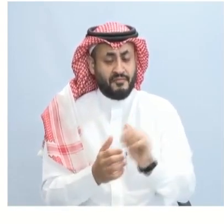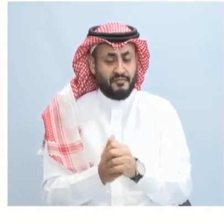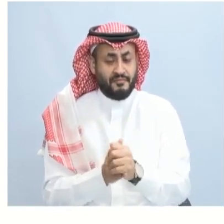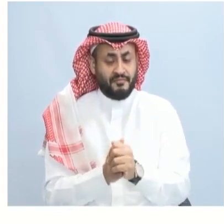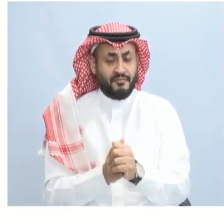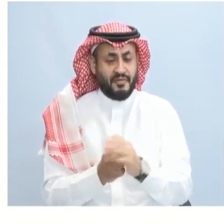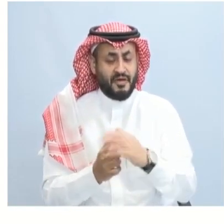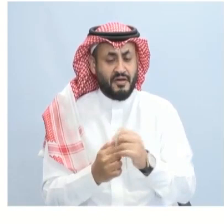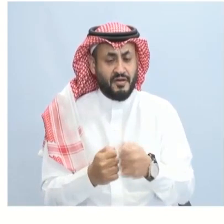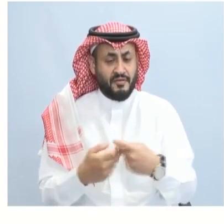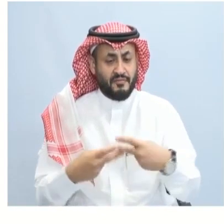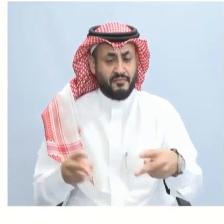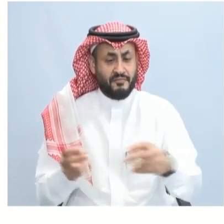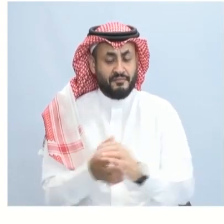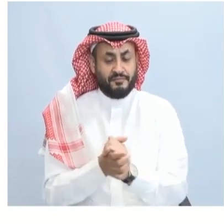get accepted.